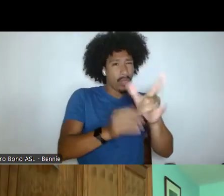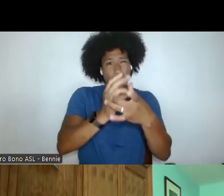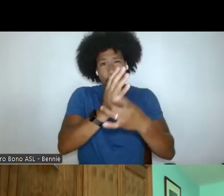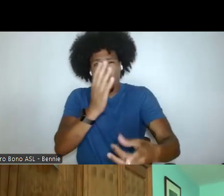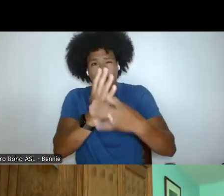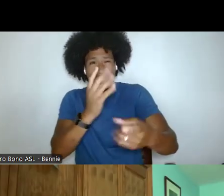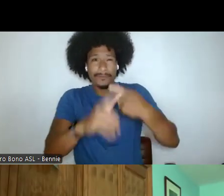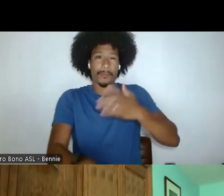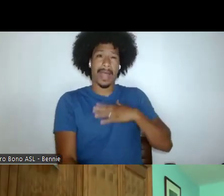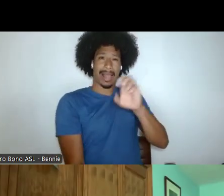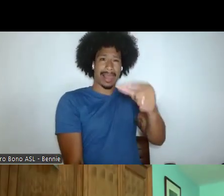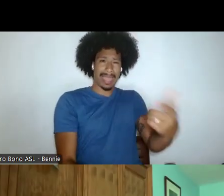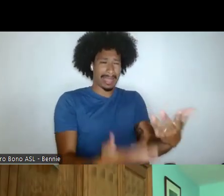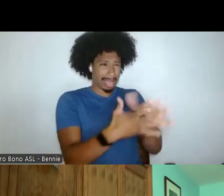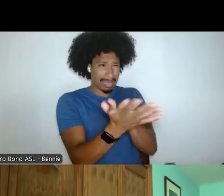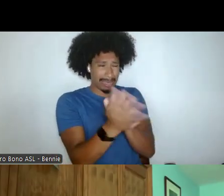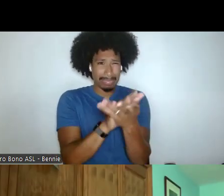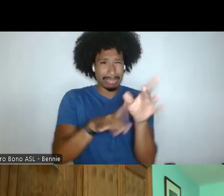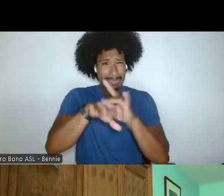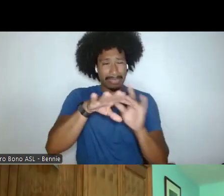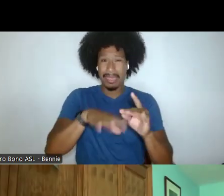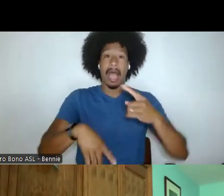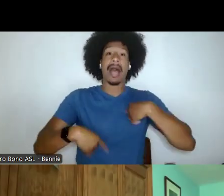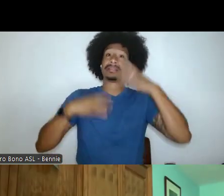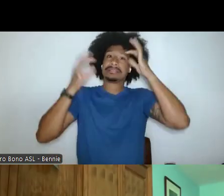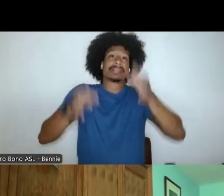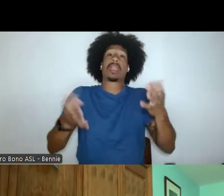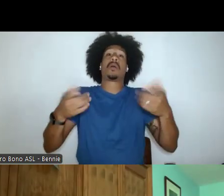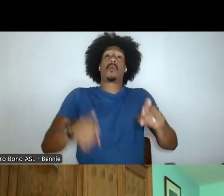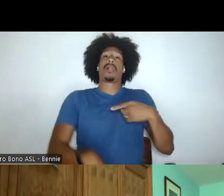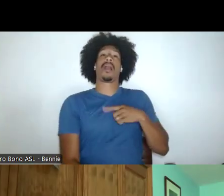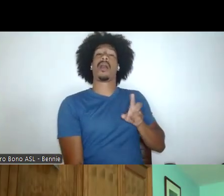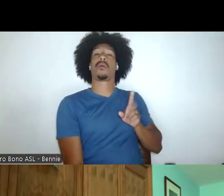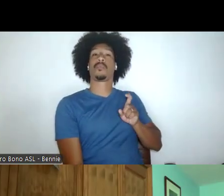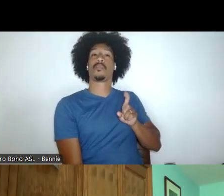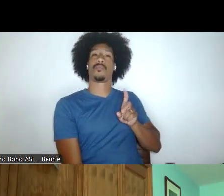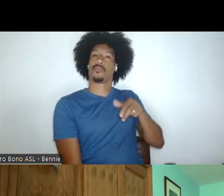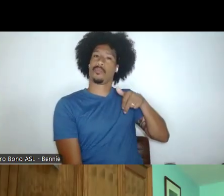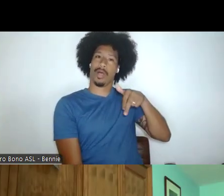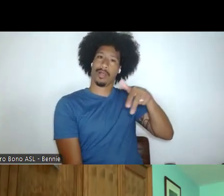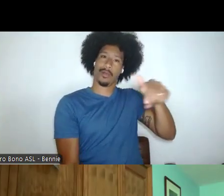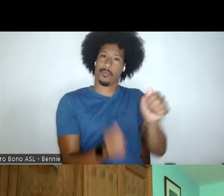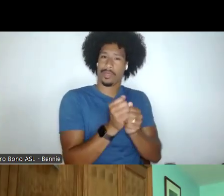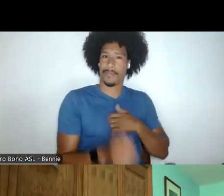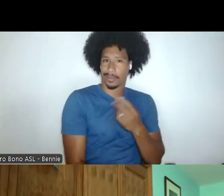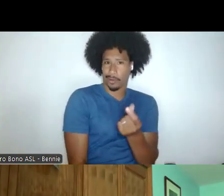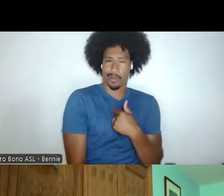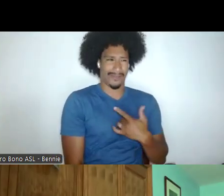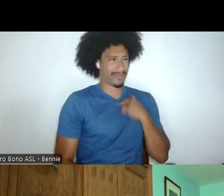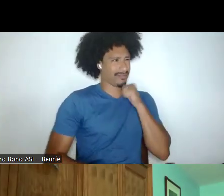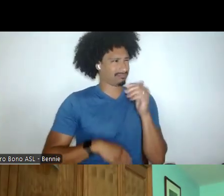leg. I decided as I was out on my walk this morning with my dog that I was really uncomfortable. I got a